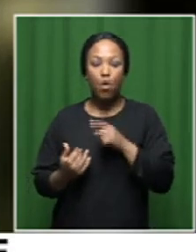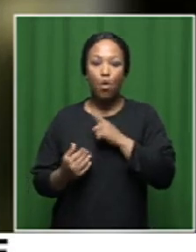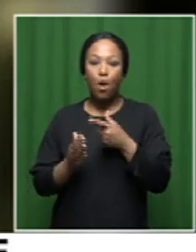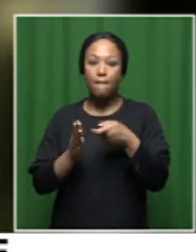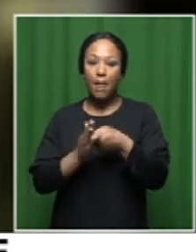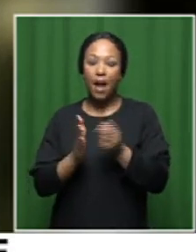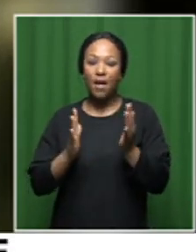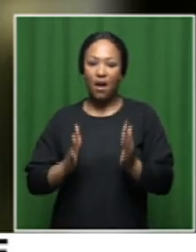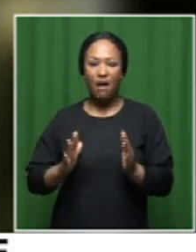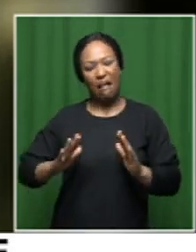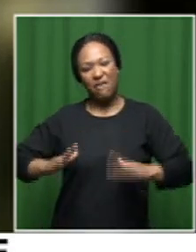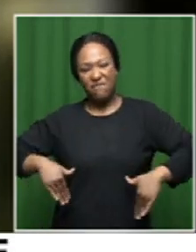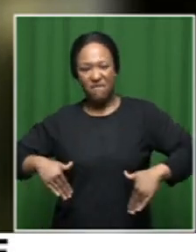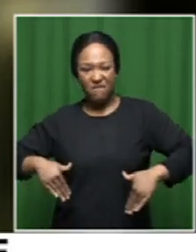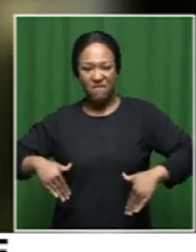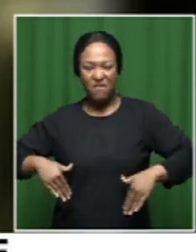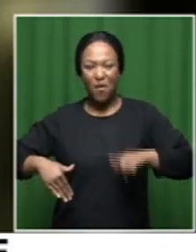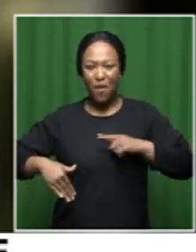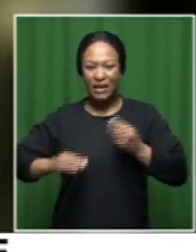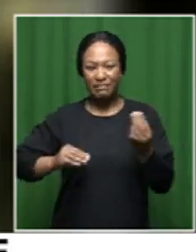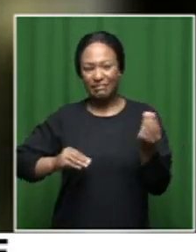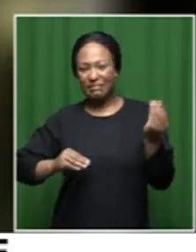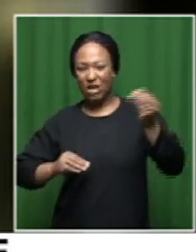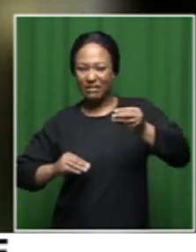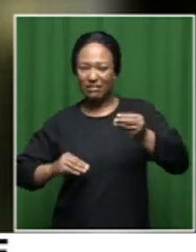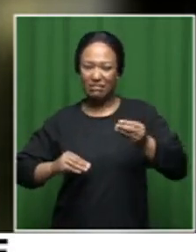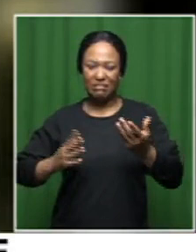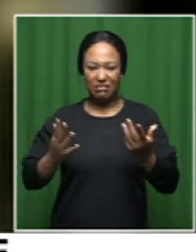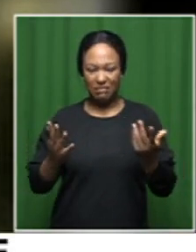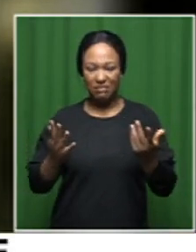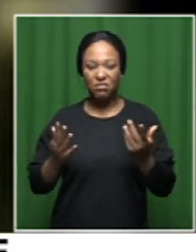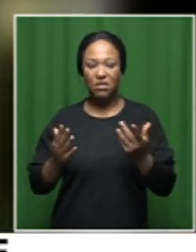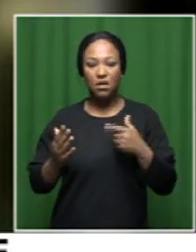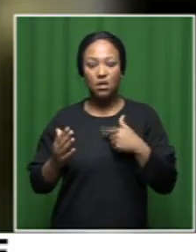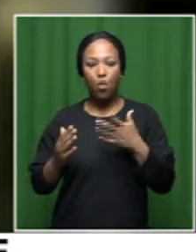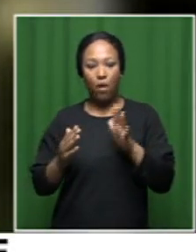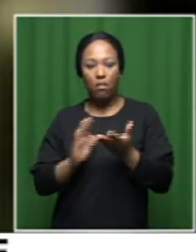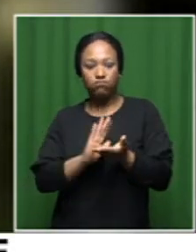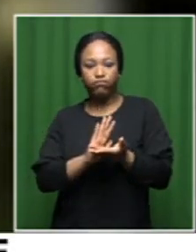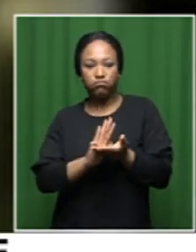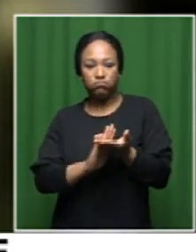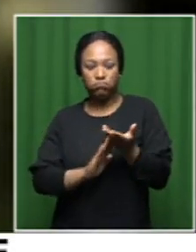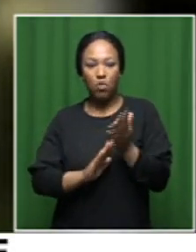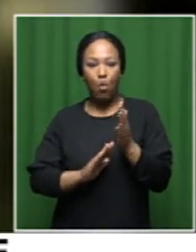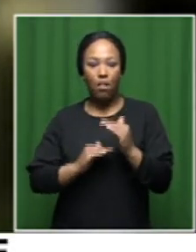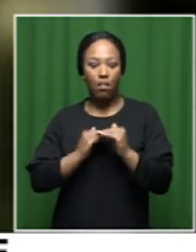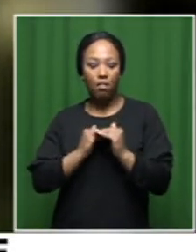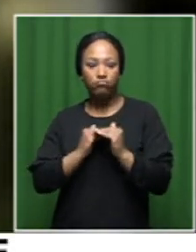leave the market because of the interest rate increases and affordability issues, they will enter the rental market. So we're going to see a